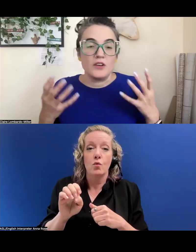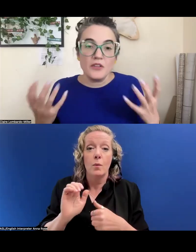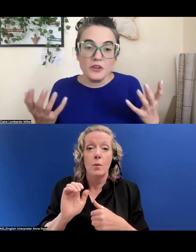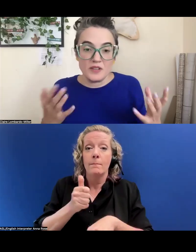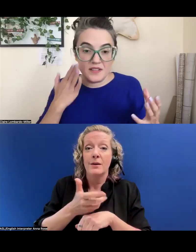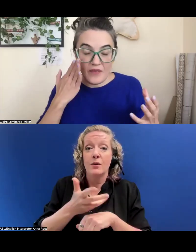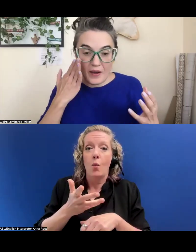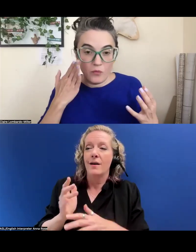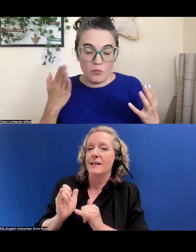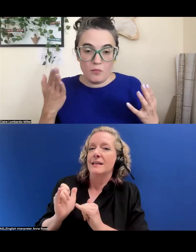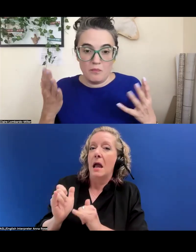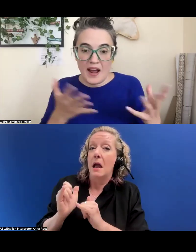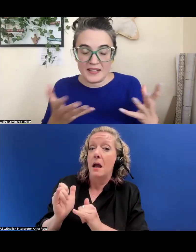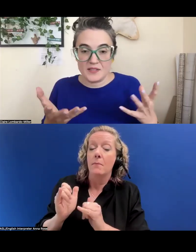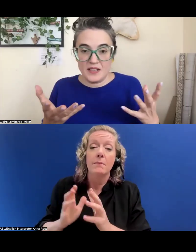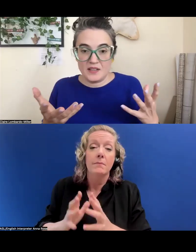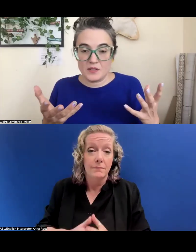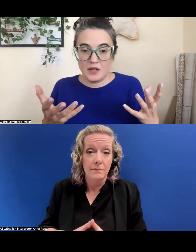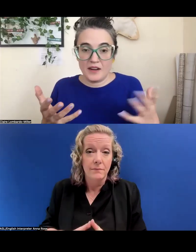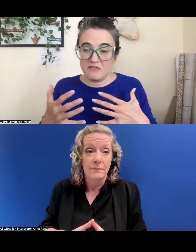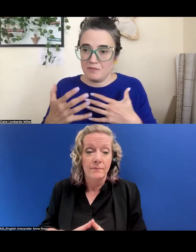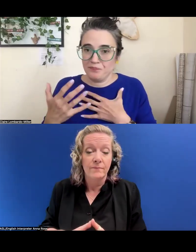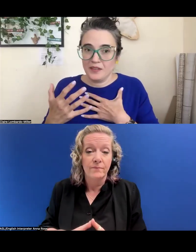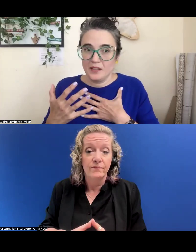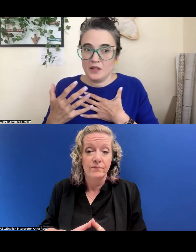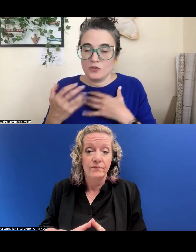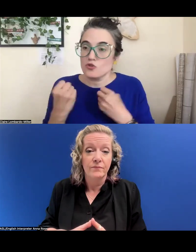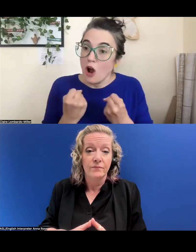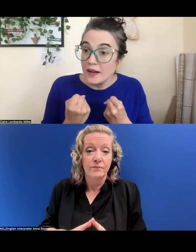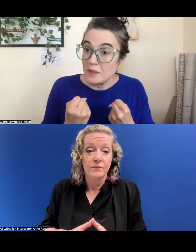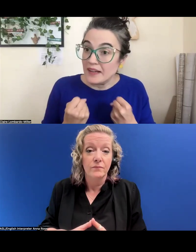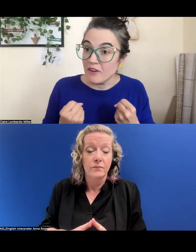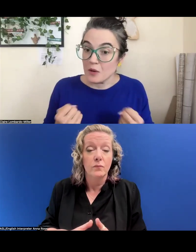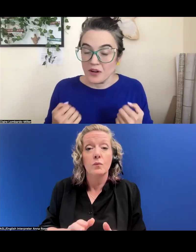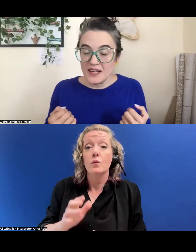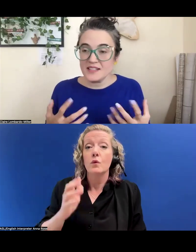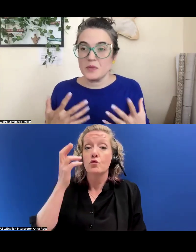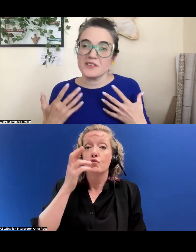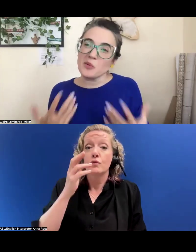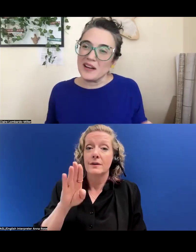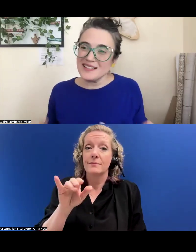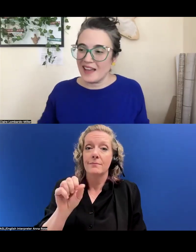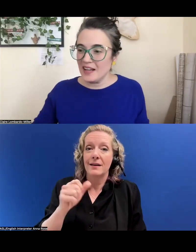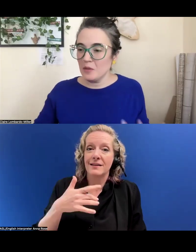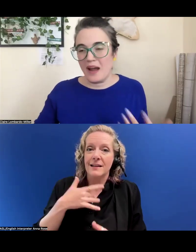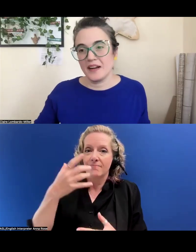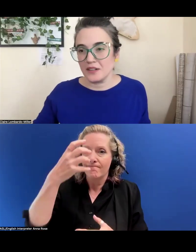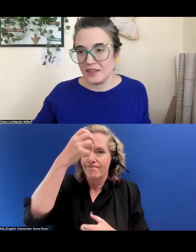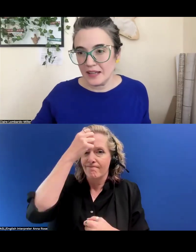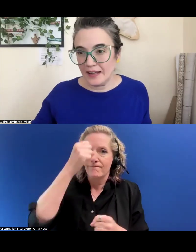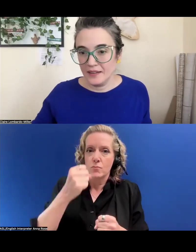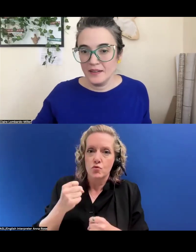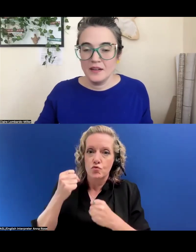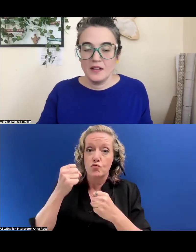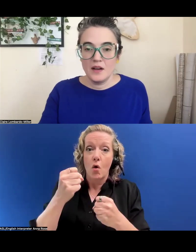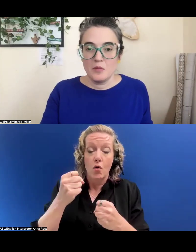And another reason that bias is kind of strong in many of our brains is because our brains like binary